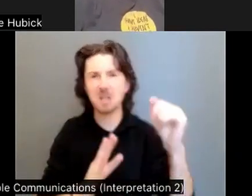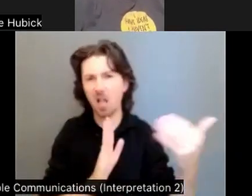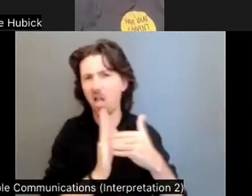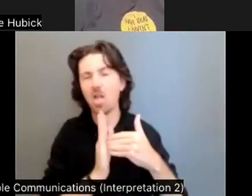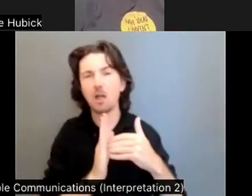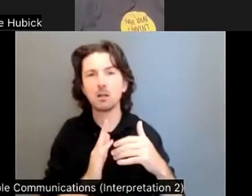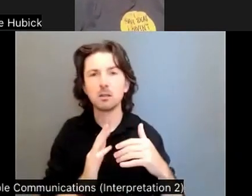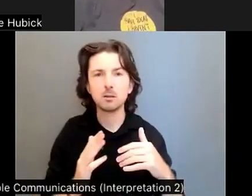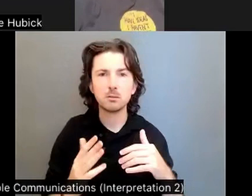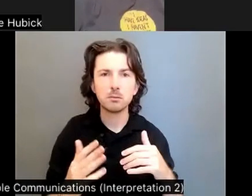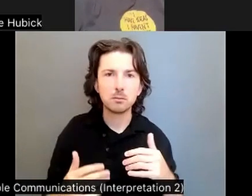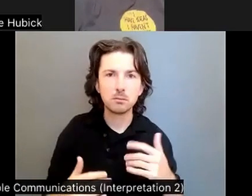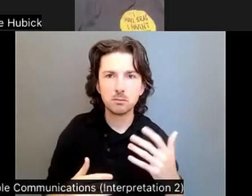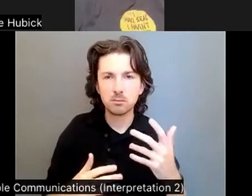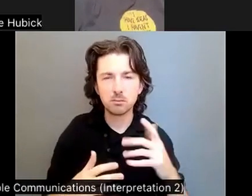I had